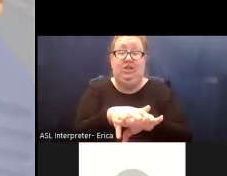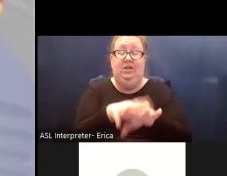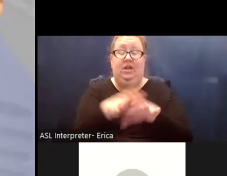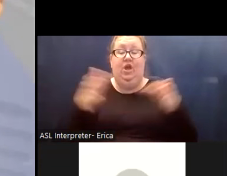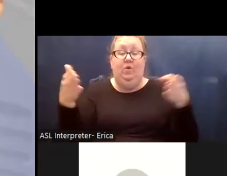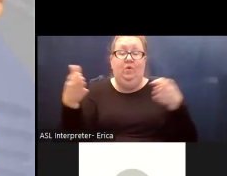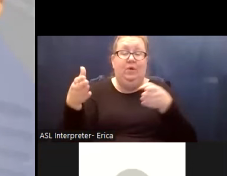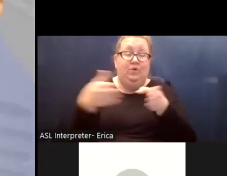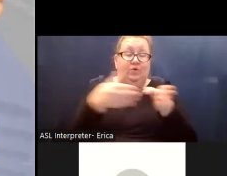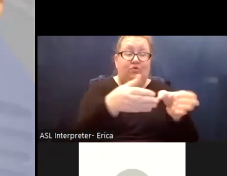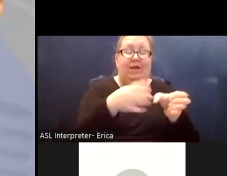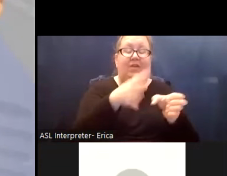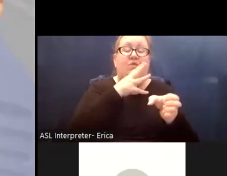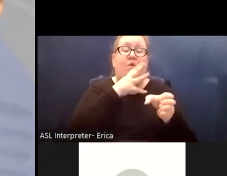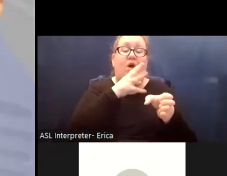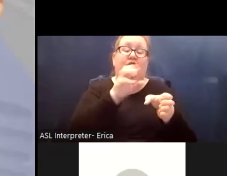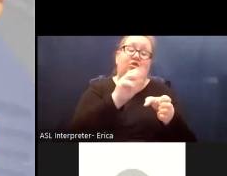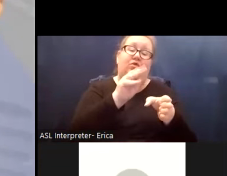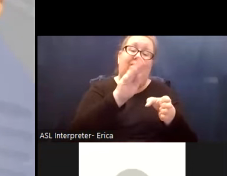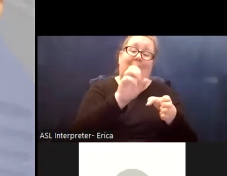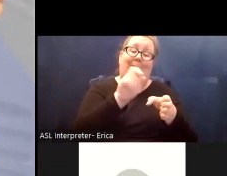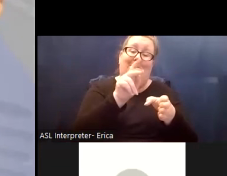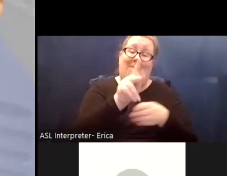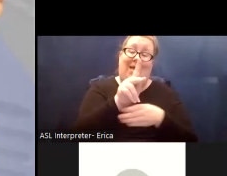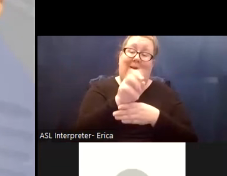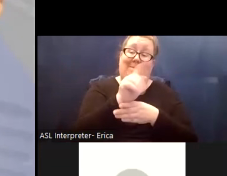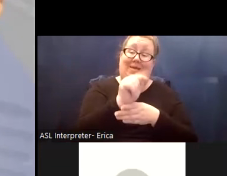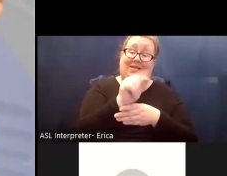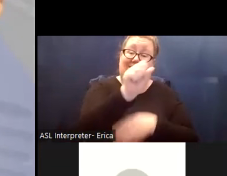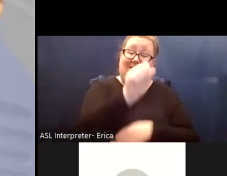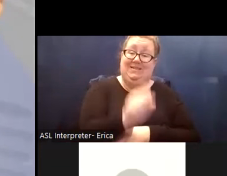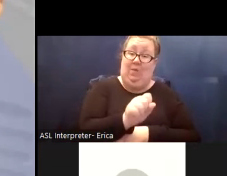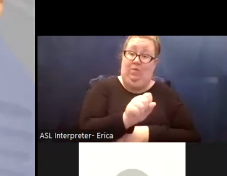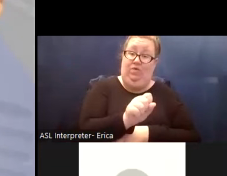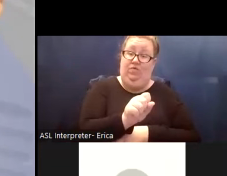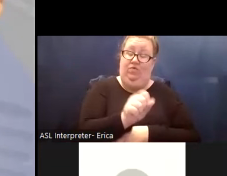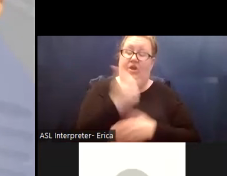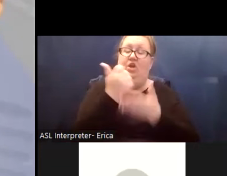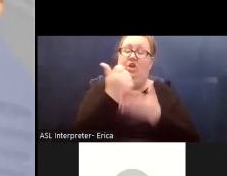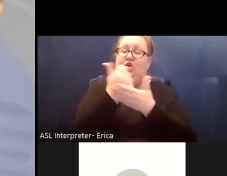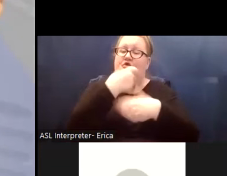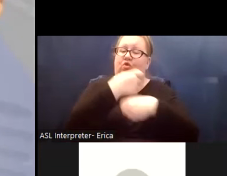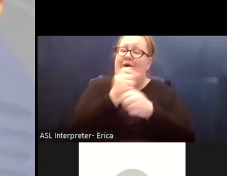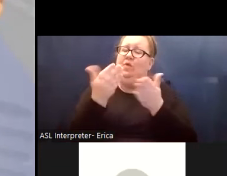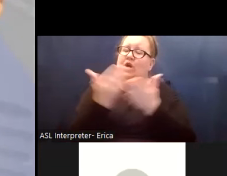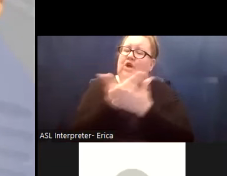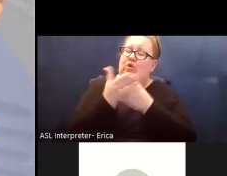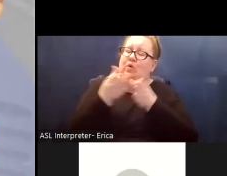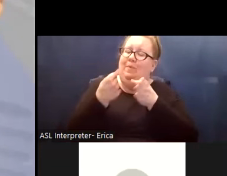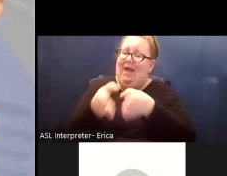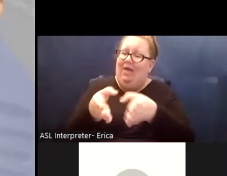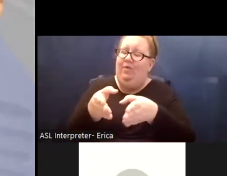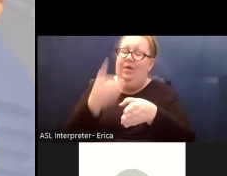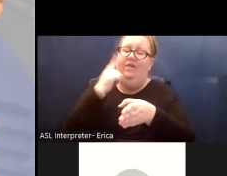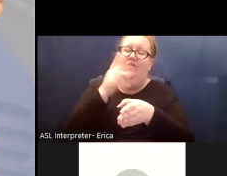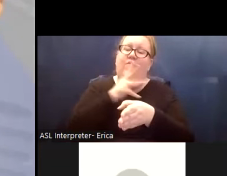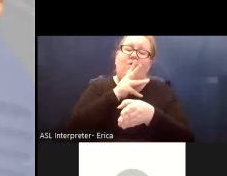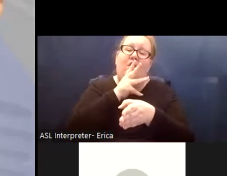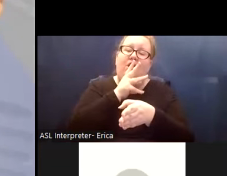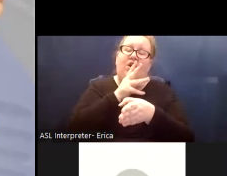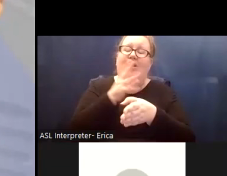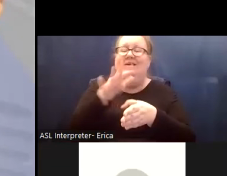the embankments to the south, which would help create new pathways for the water and somewhat